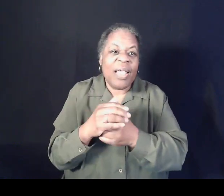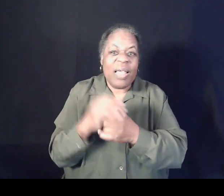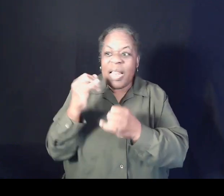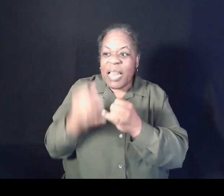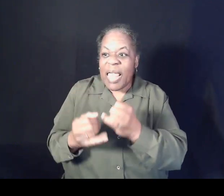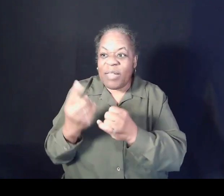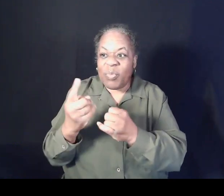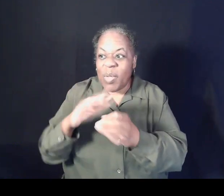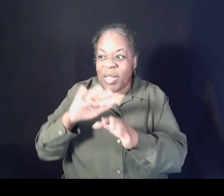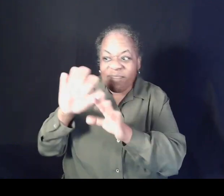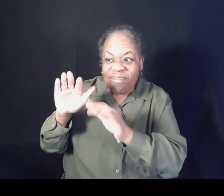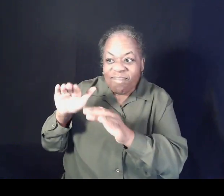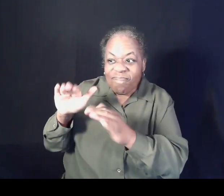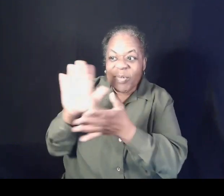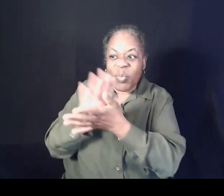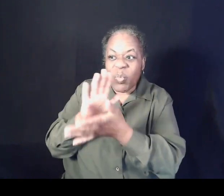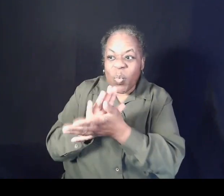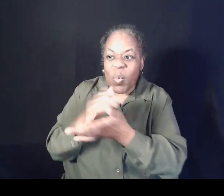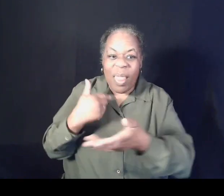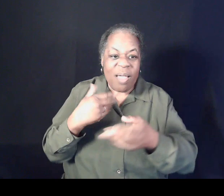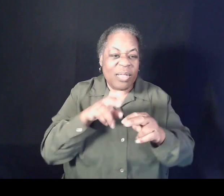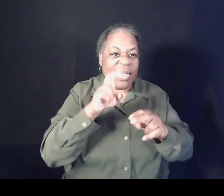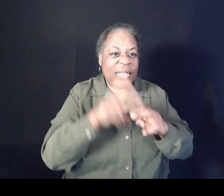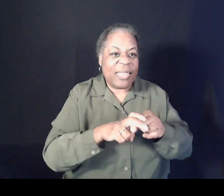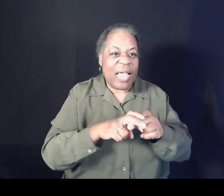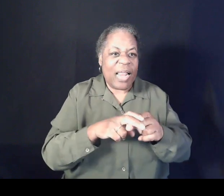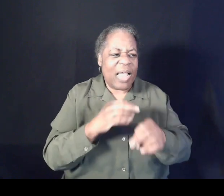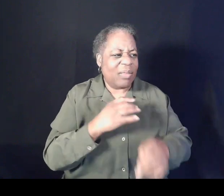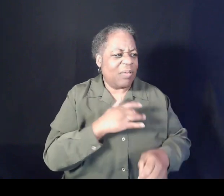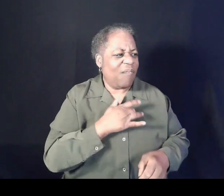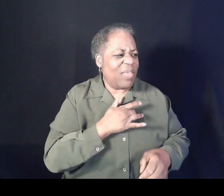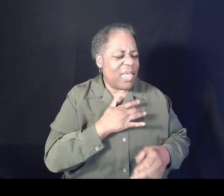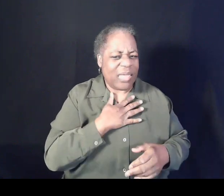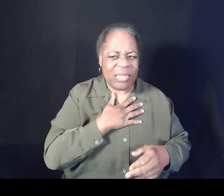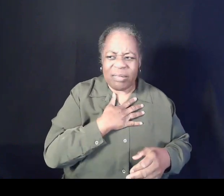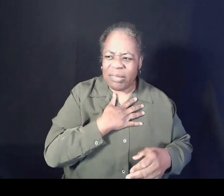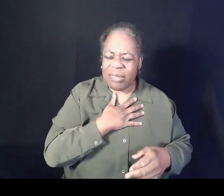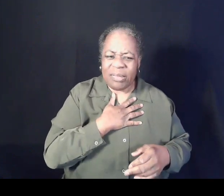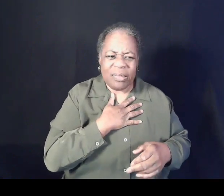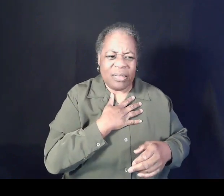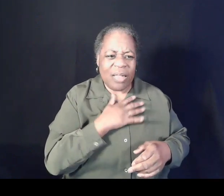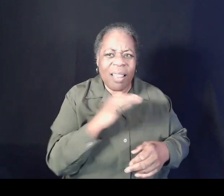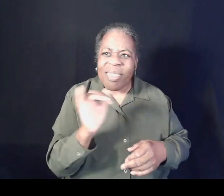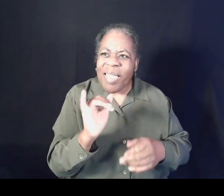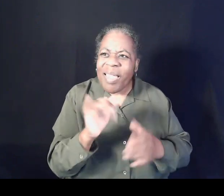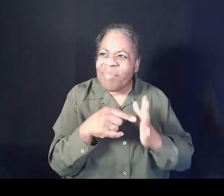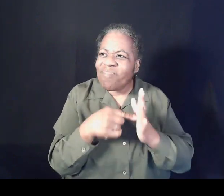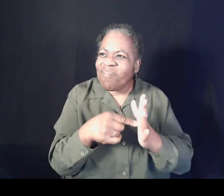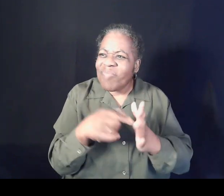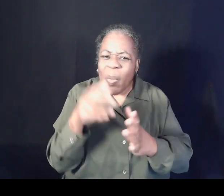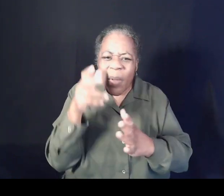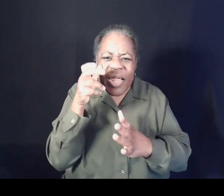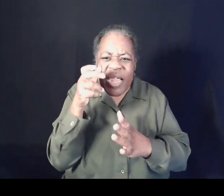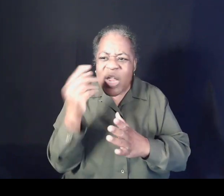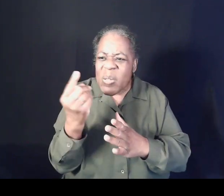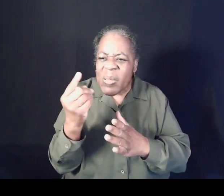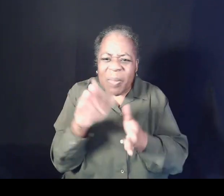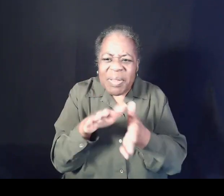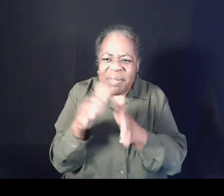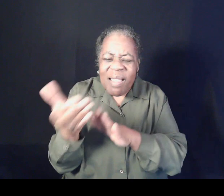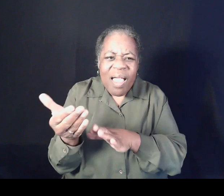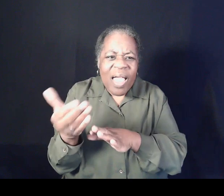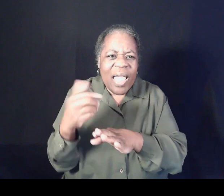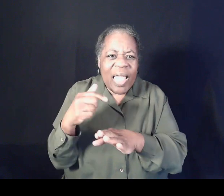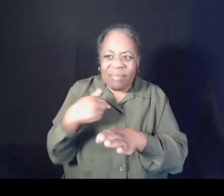down for a second. And I had this nagging feeling, similar to when I would hear of a loss of someone that I wasn't particularly close to, but I